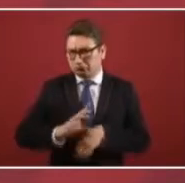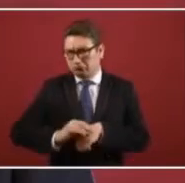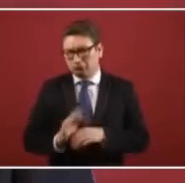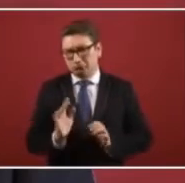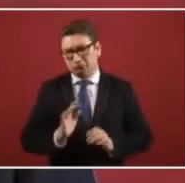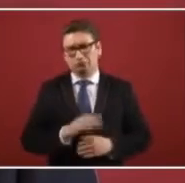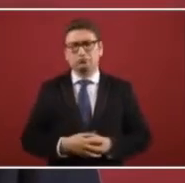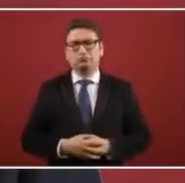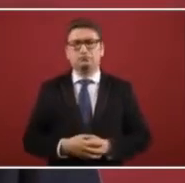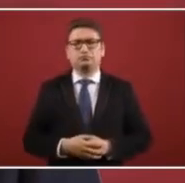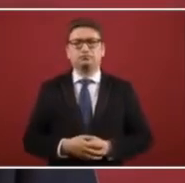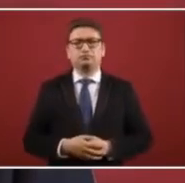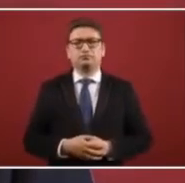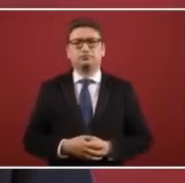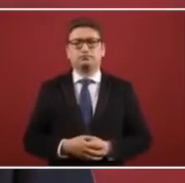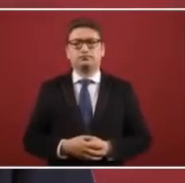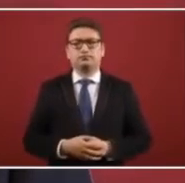And if they permit it,